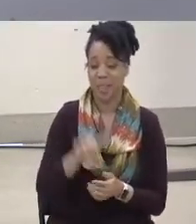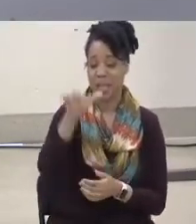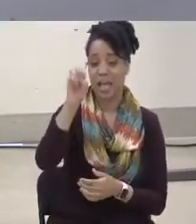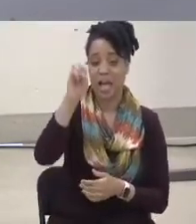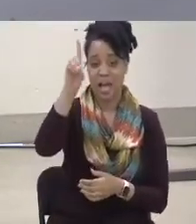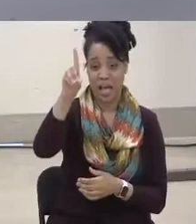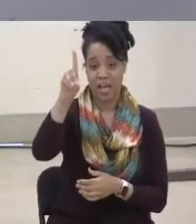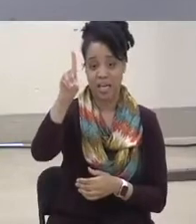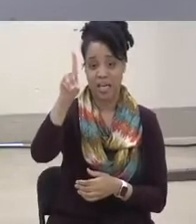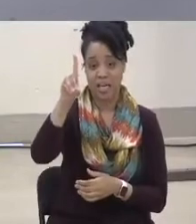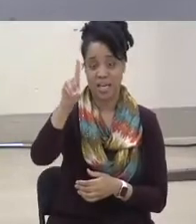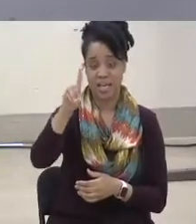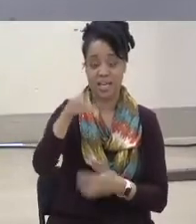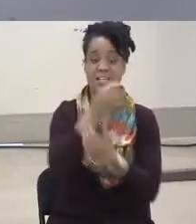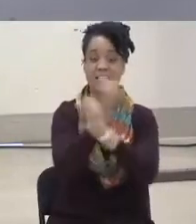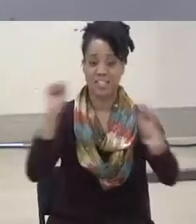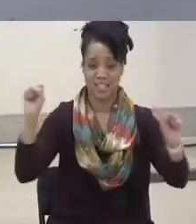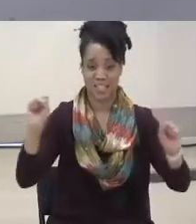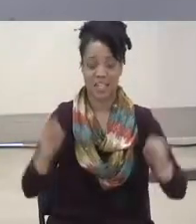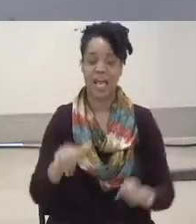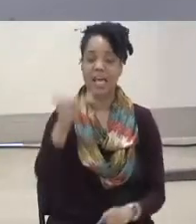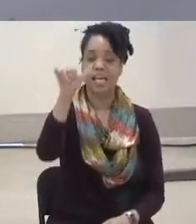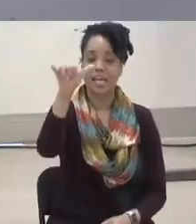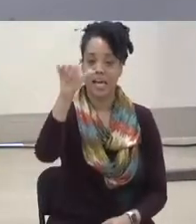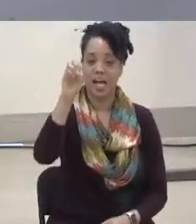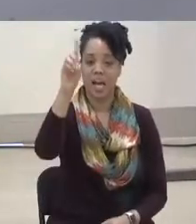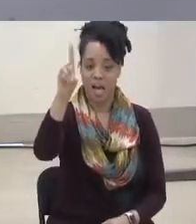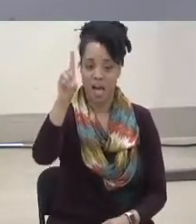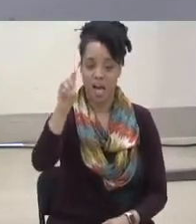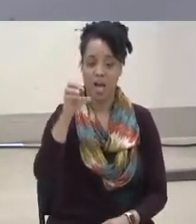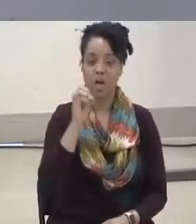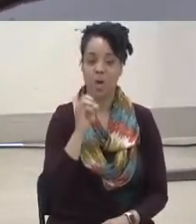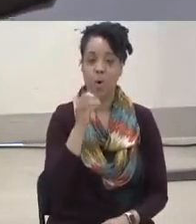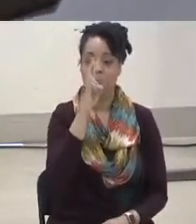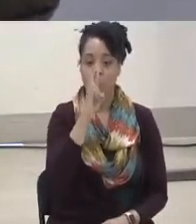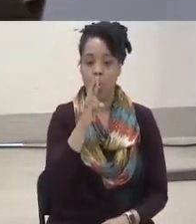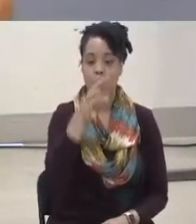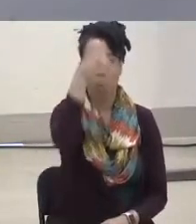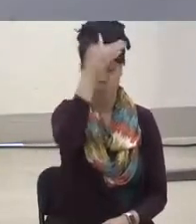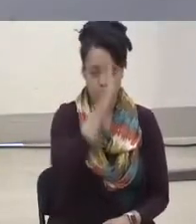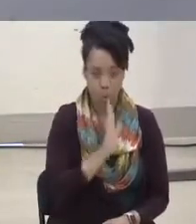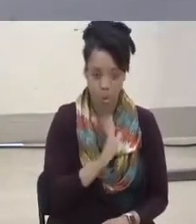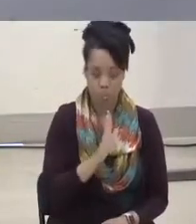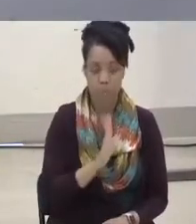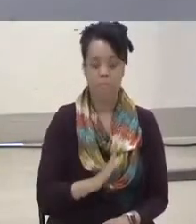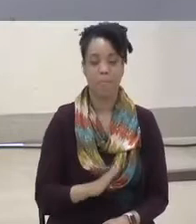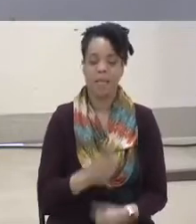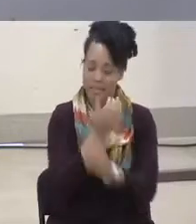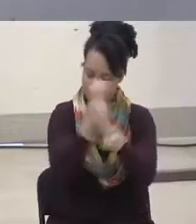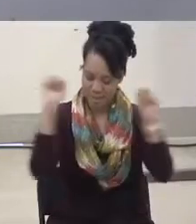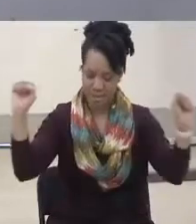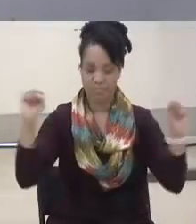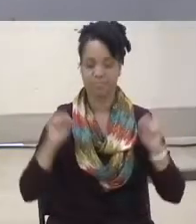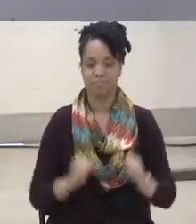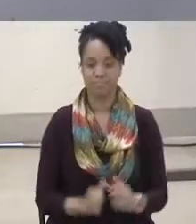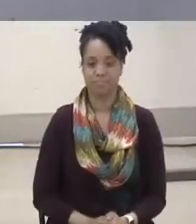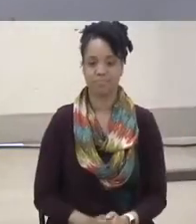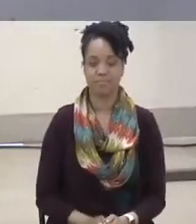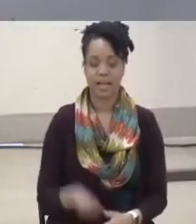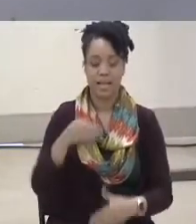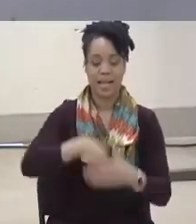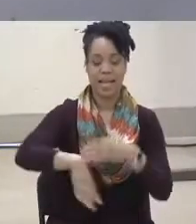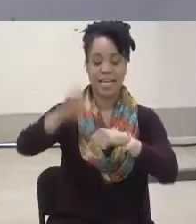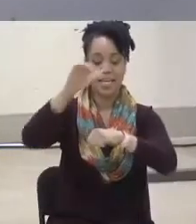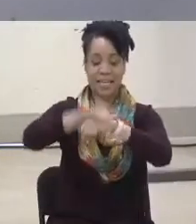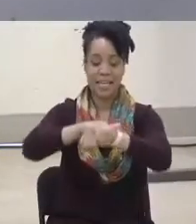Yod saves. Y en Yod, or Jehovah, Jehová salva, that he saves. que él salva. In